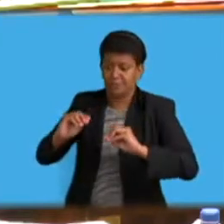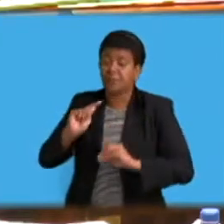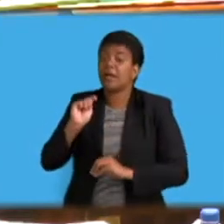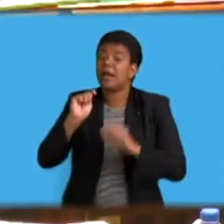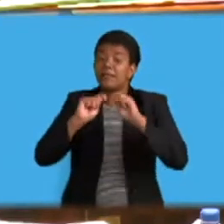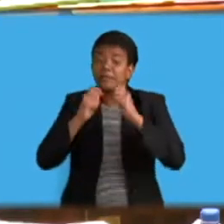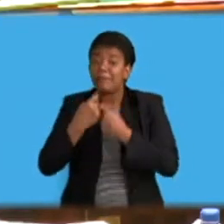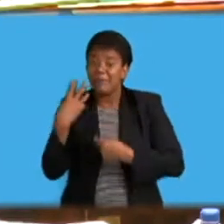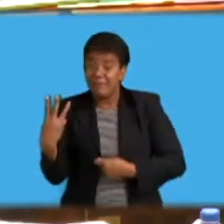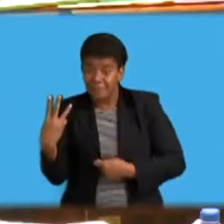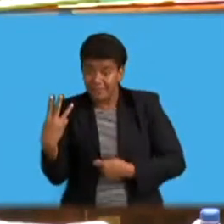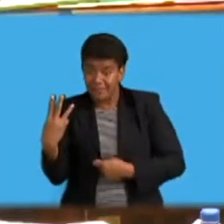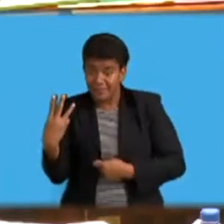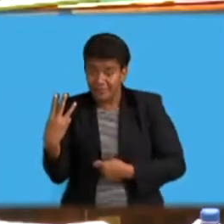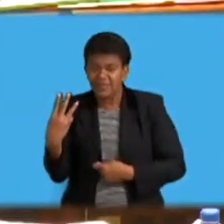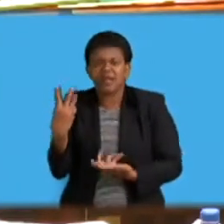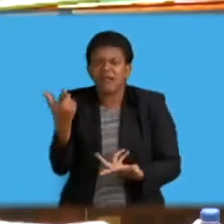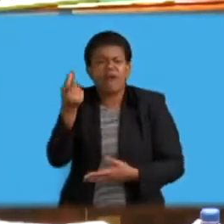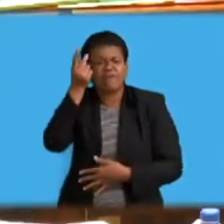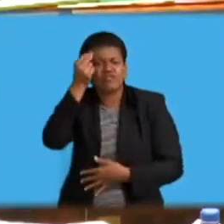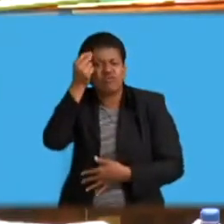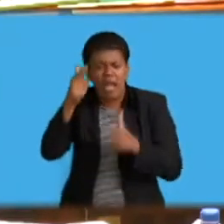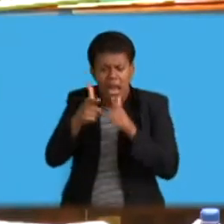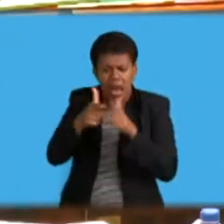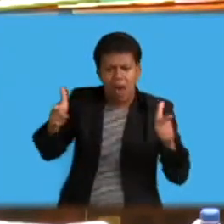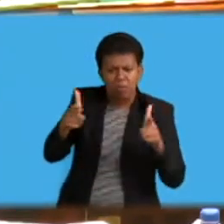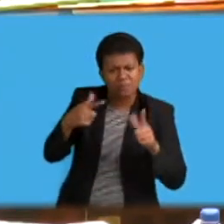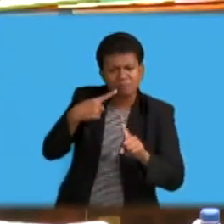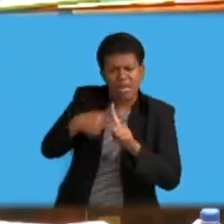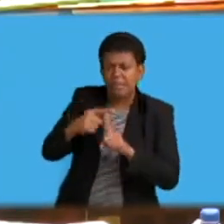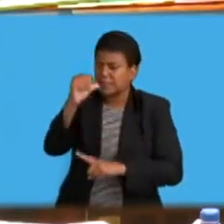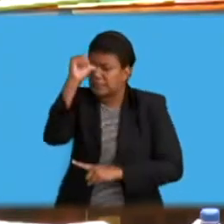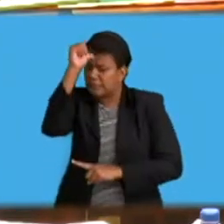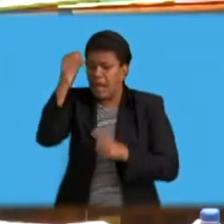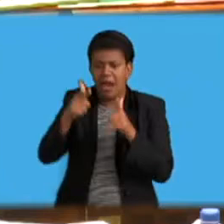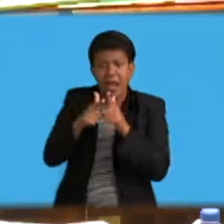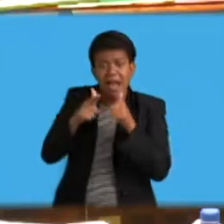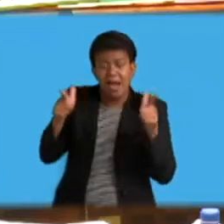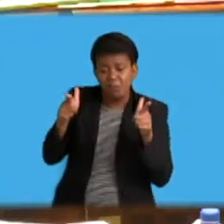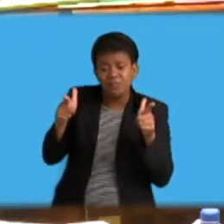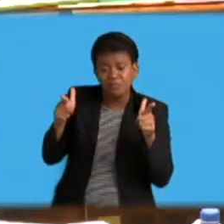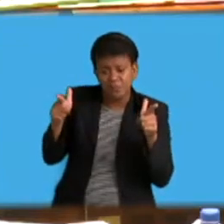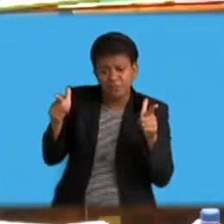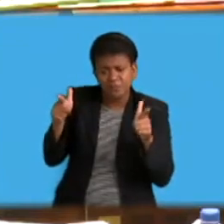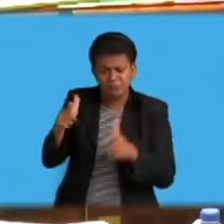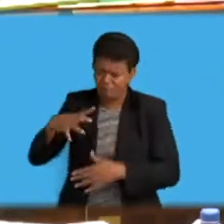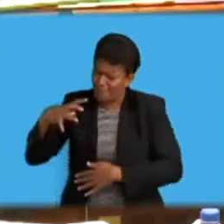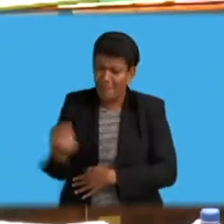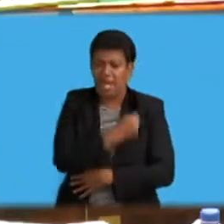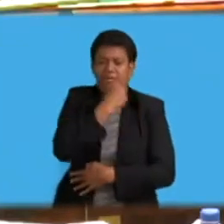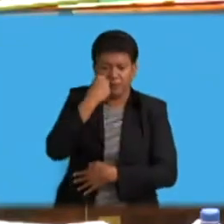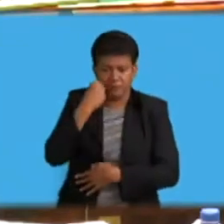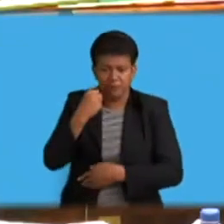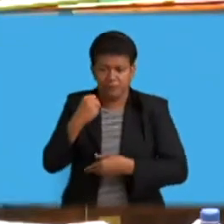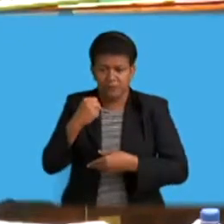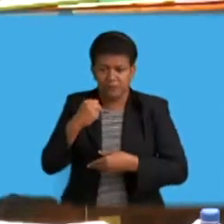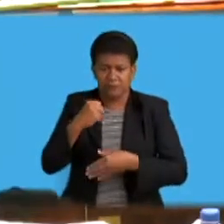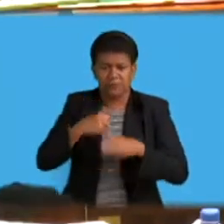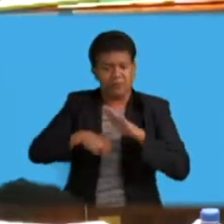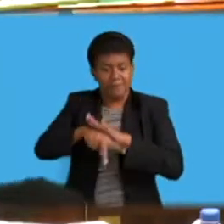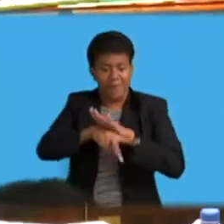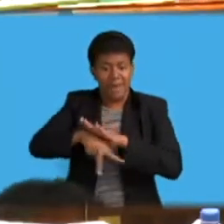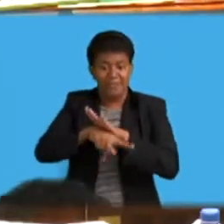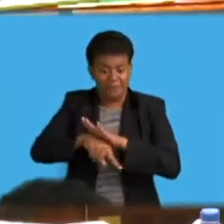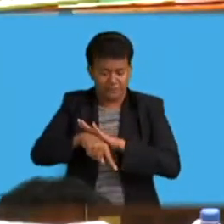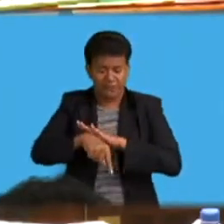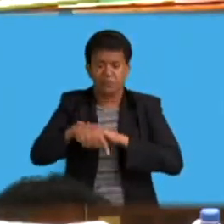that is compulsory under the Constitution to be taught at primary level has become an optional